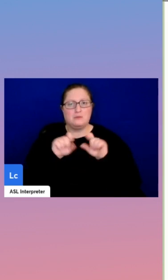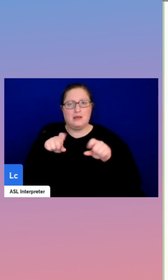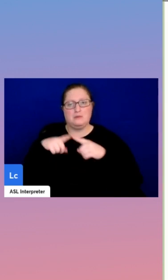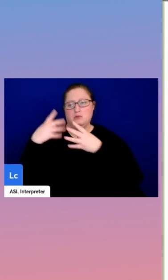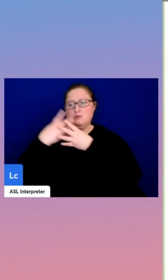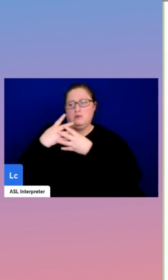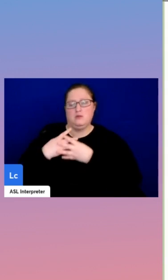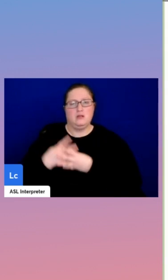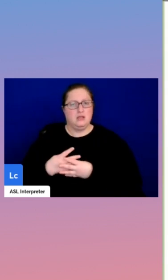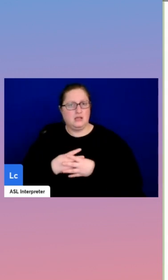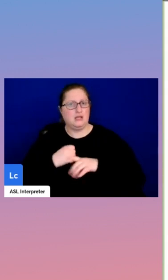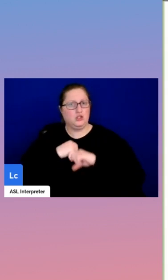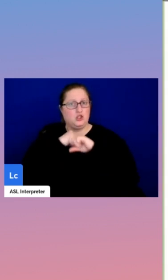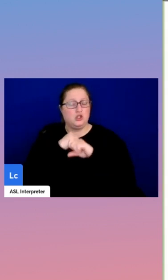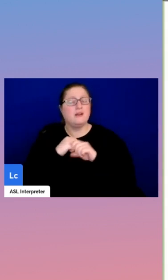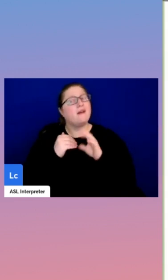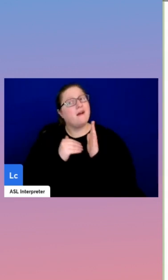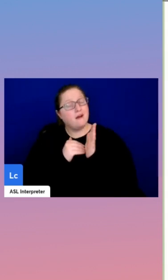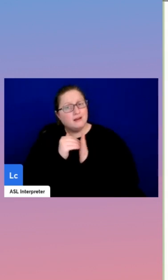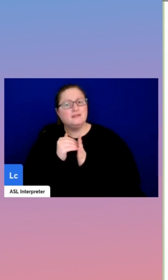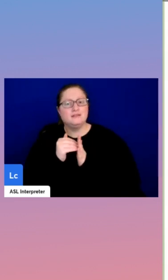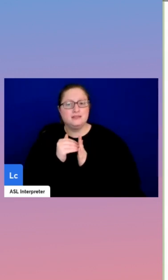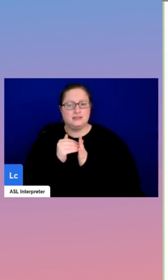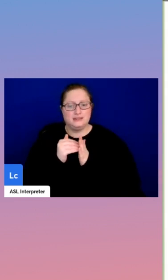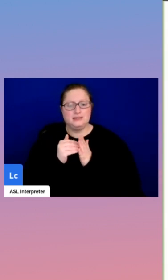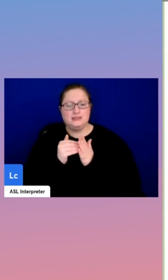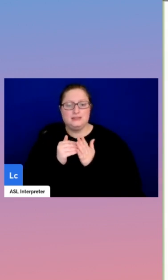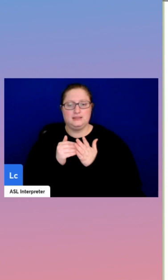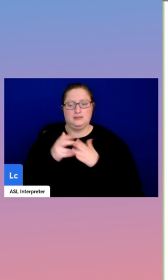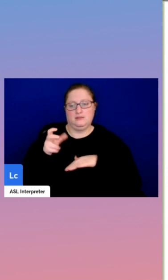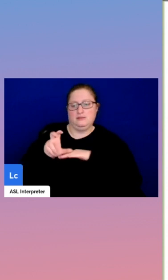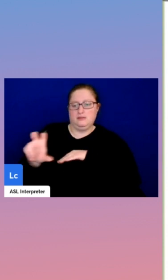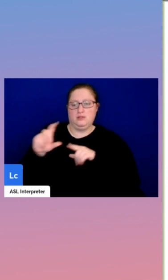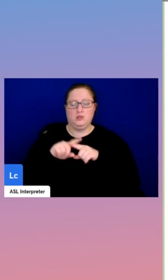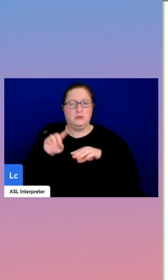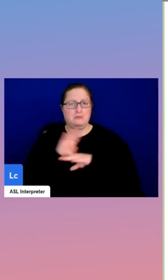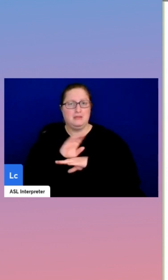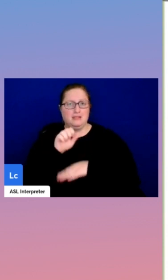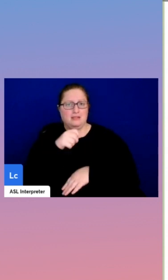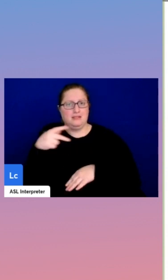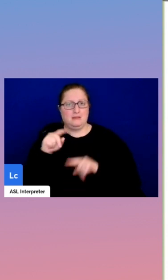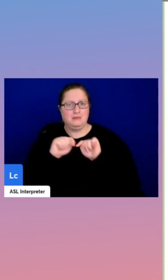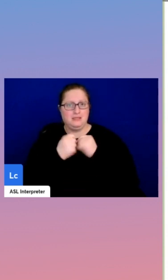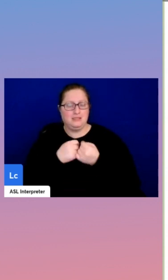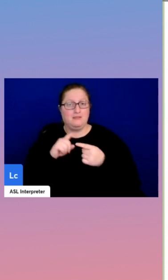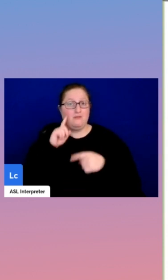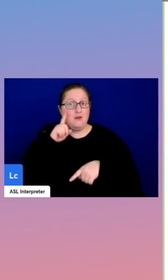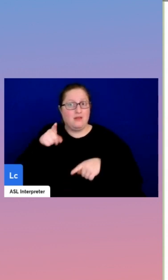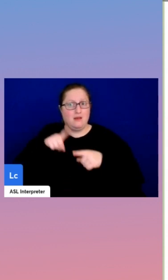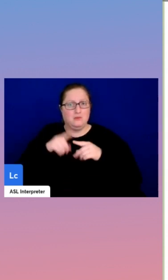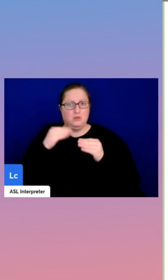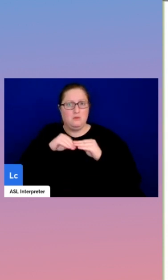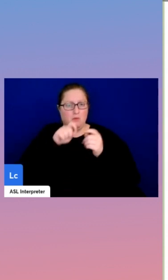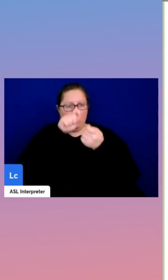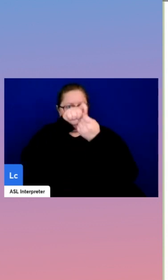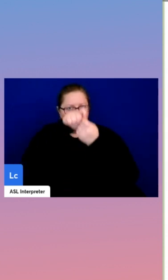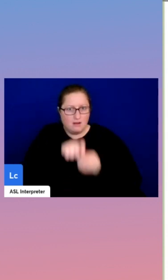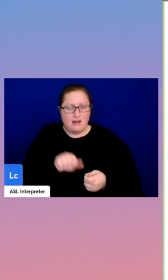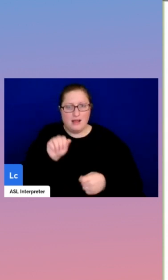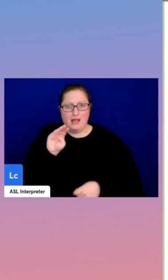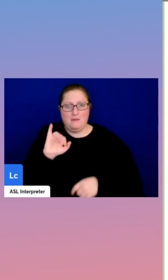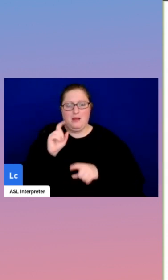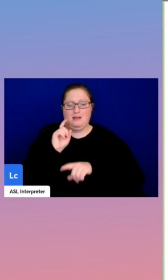security posture. And it's often delegated to the business and application teams for them to harden the AMIs depending on their OS